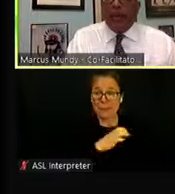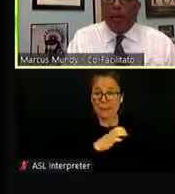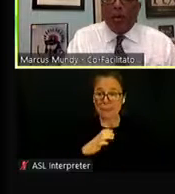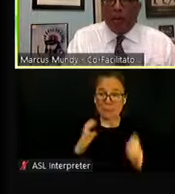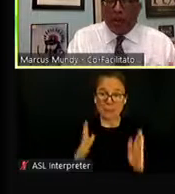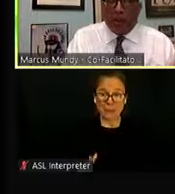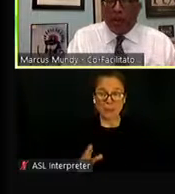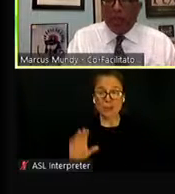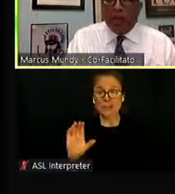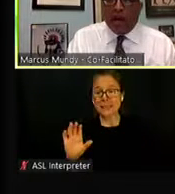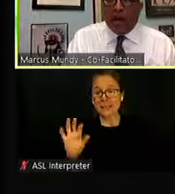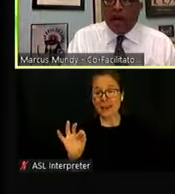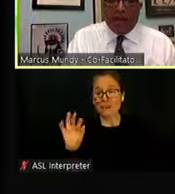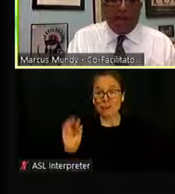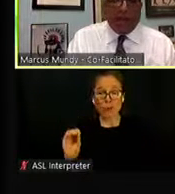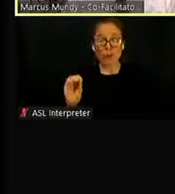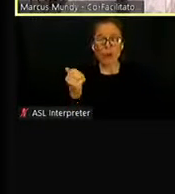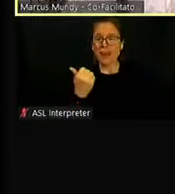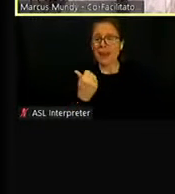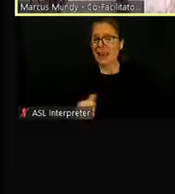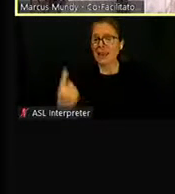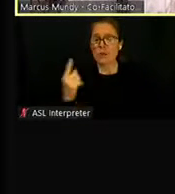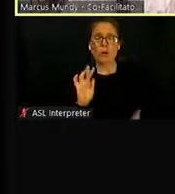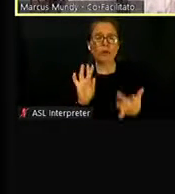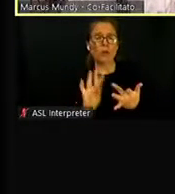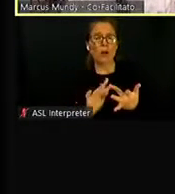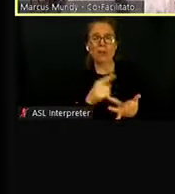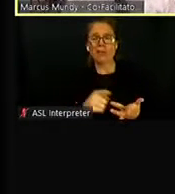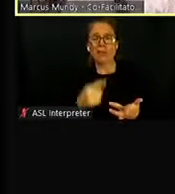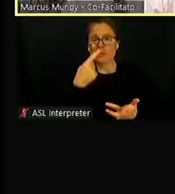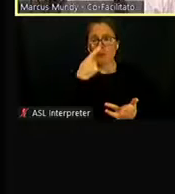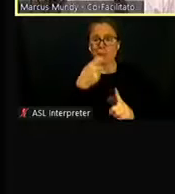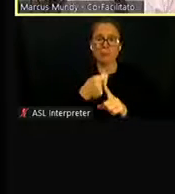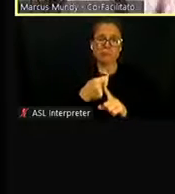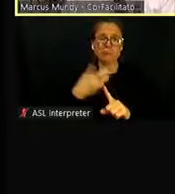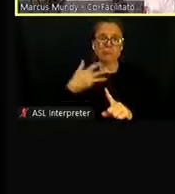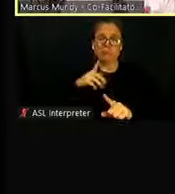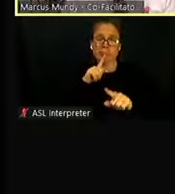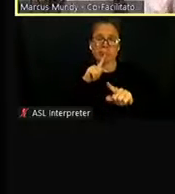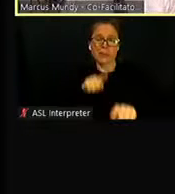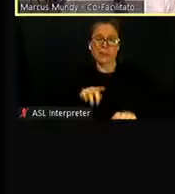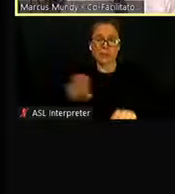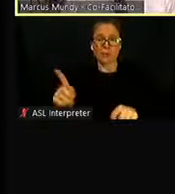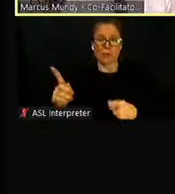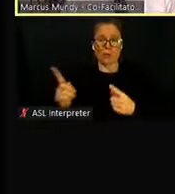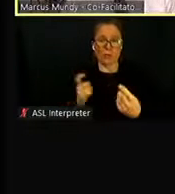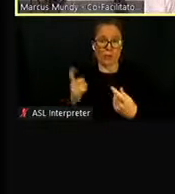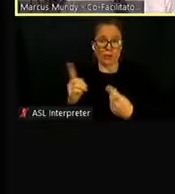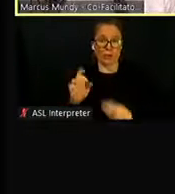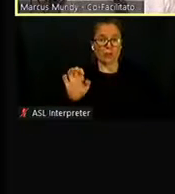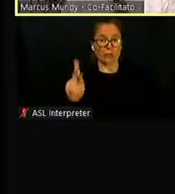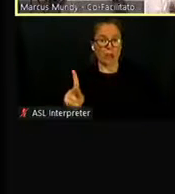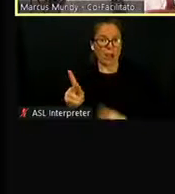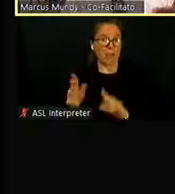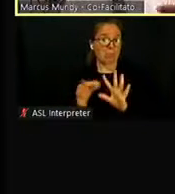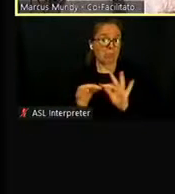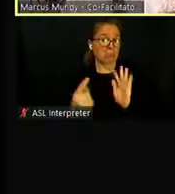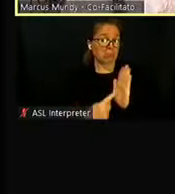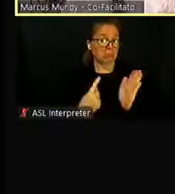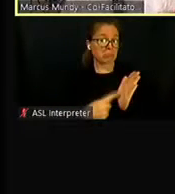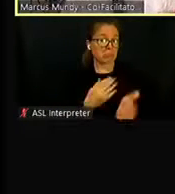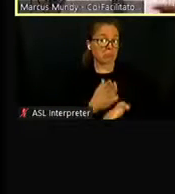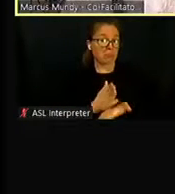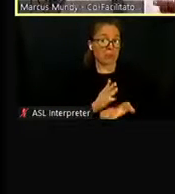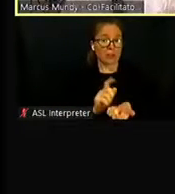and they can go into these deeper dives to answer some of these questions. Jack mentioned sometimes budgets change. Sometimes they